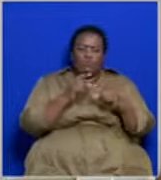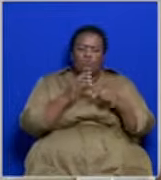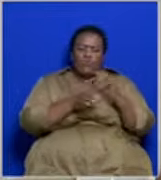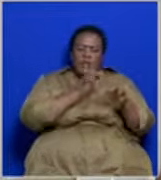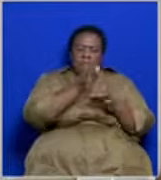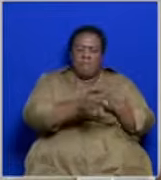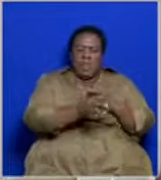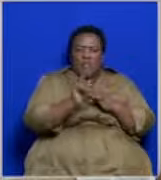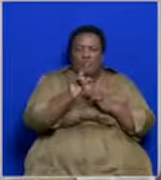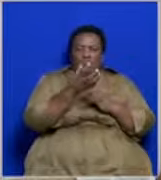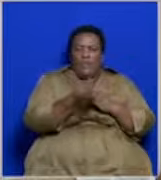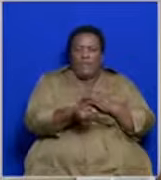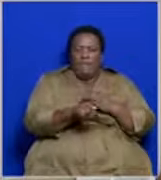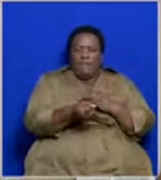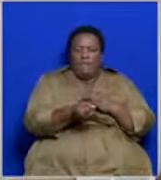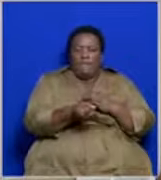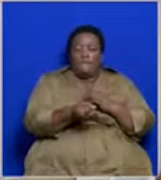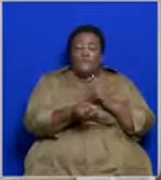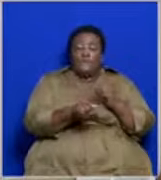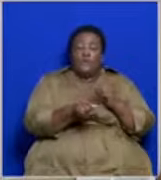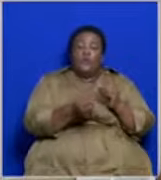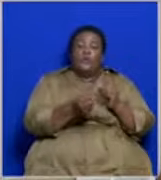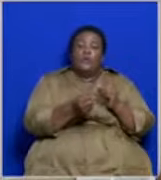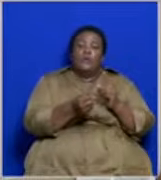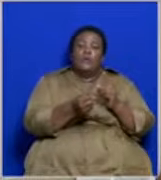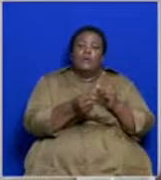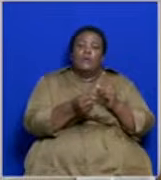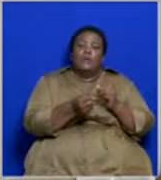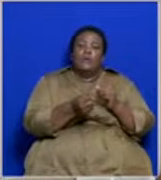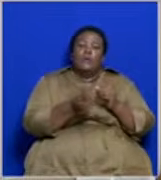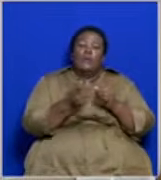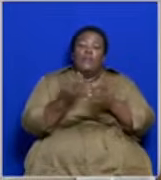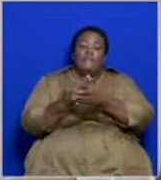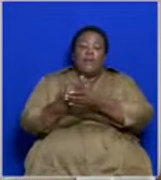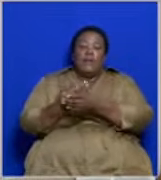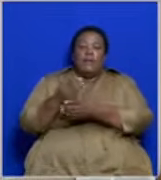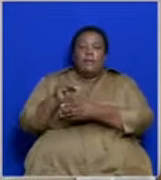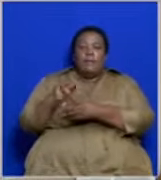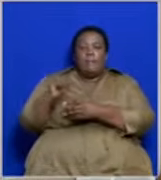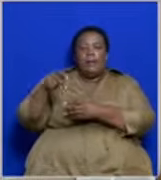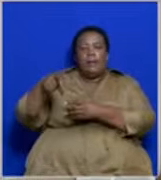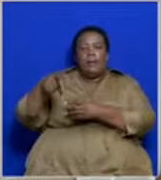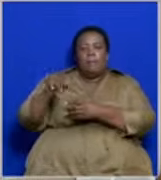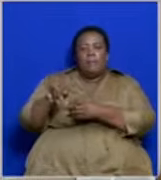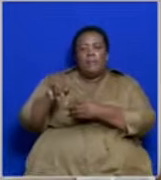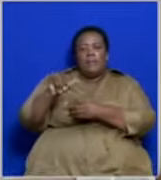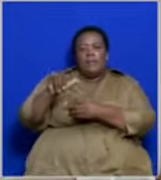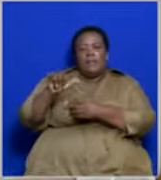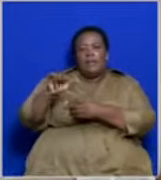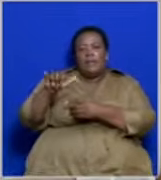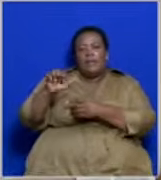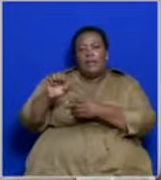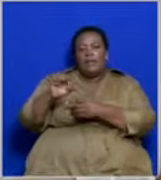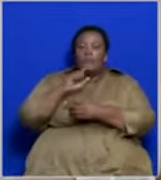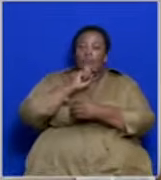MAPIA with the color photographs. If you could just make that note. So